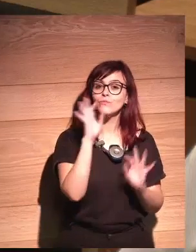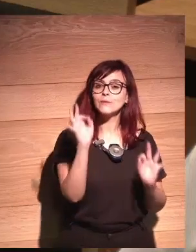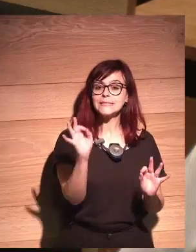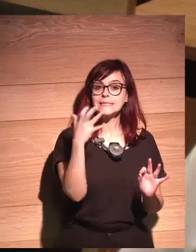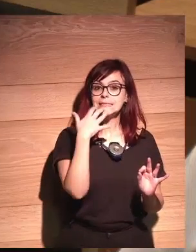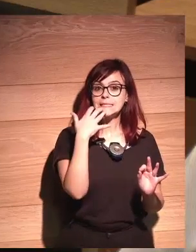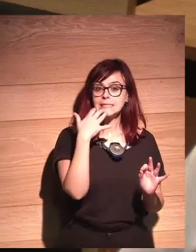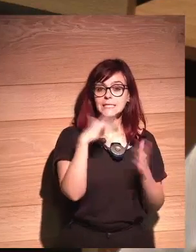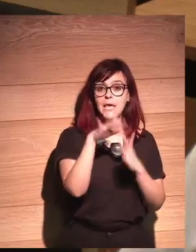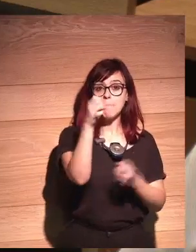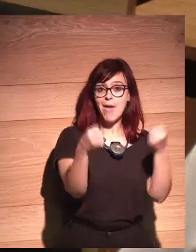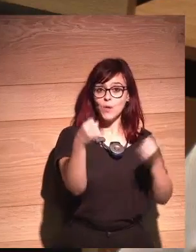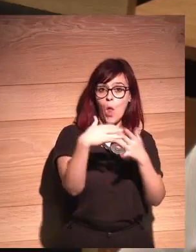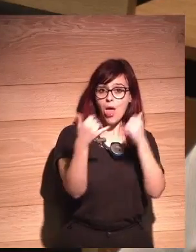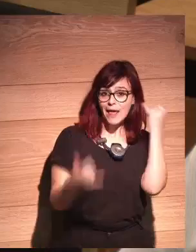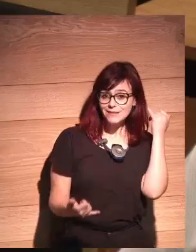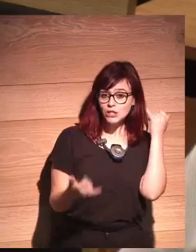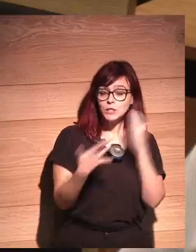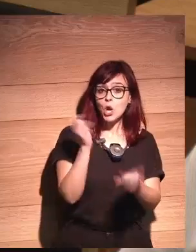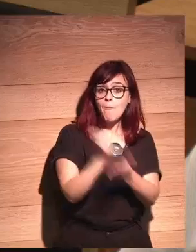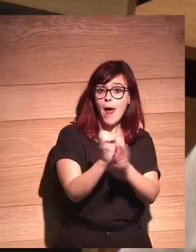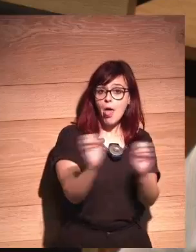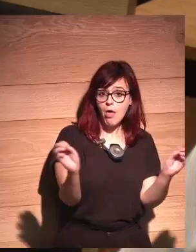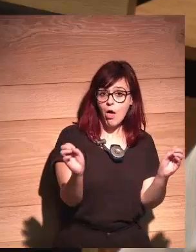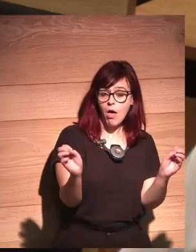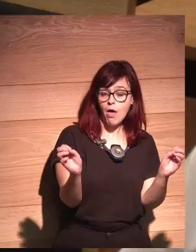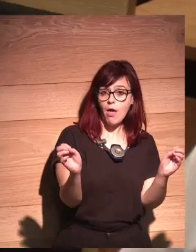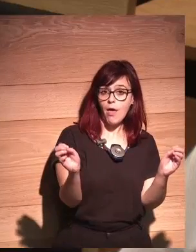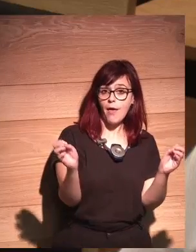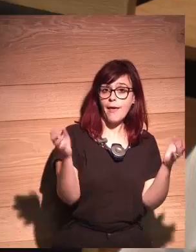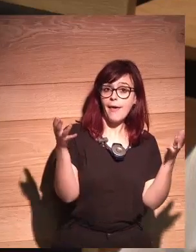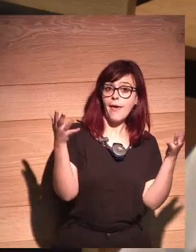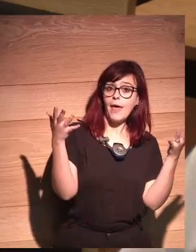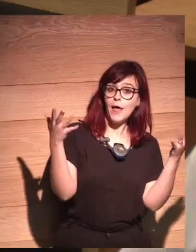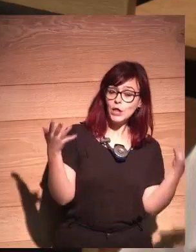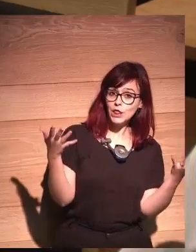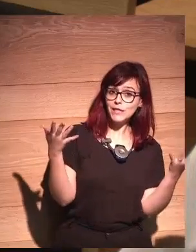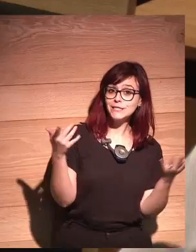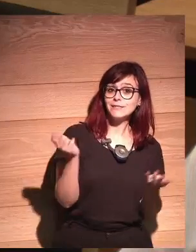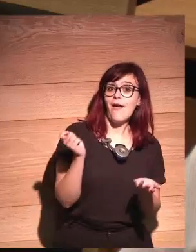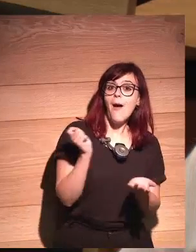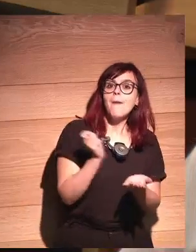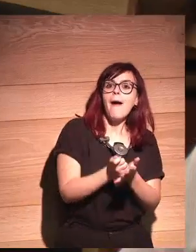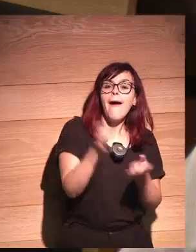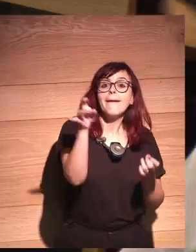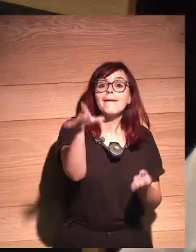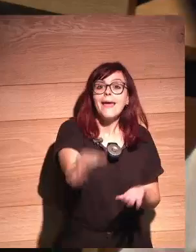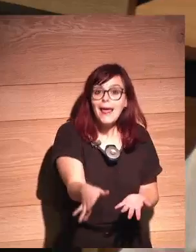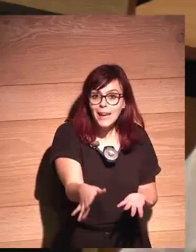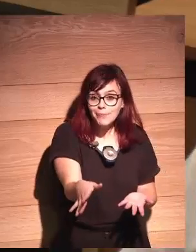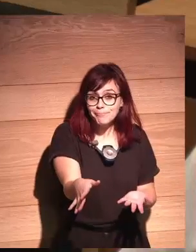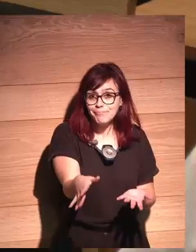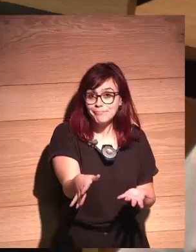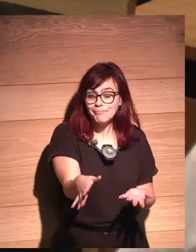about Norway, if the electrical vehicles do not pay anything, who pays the